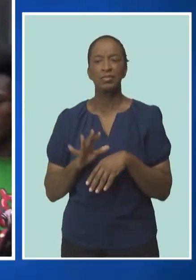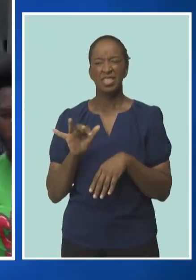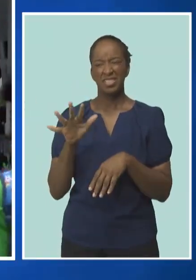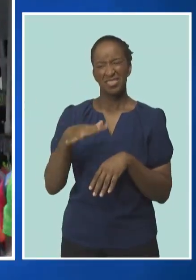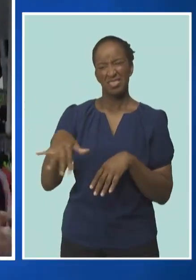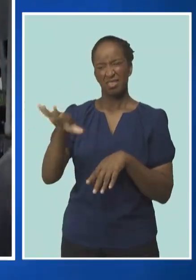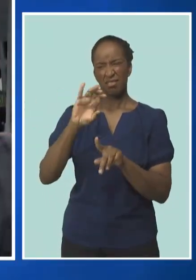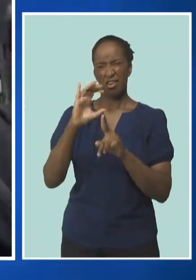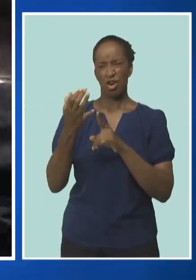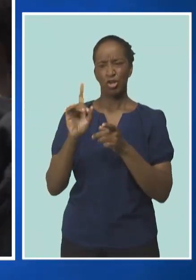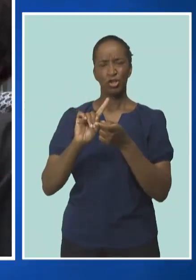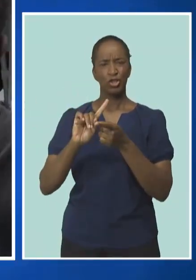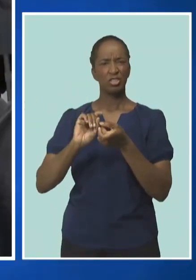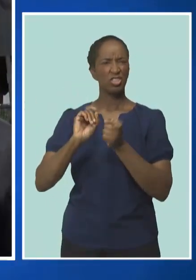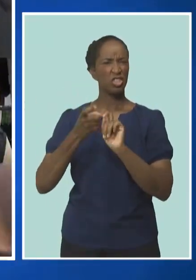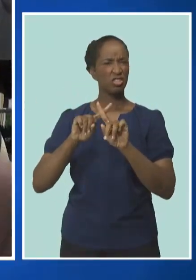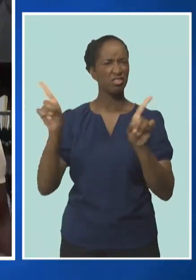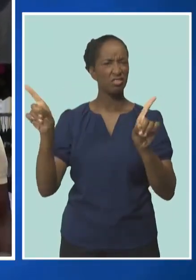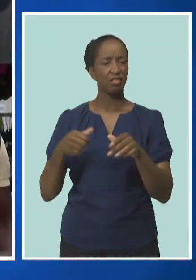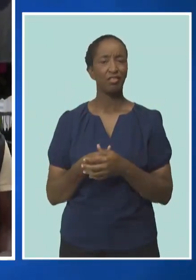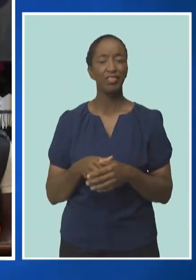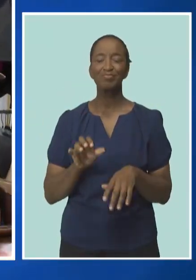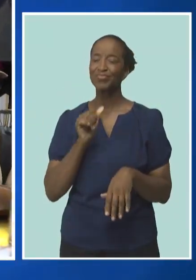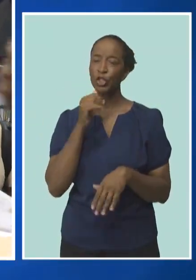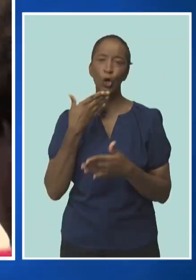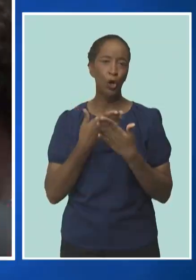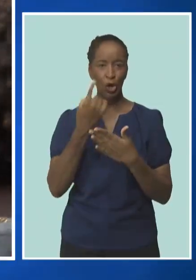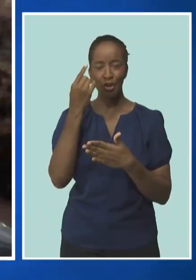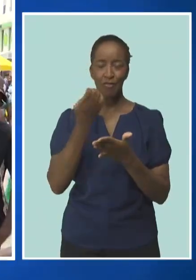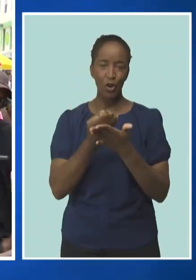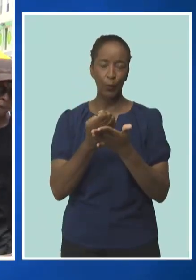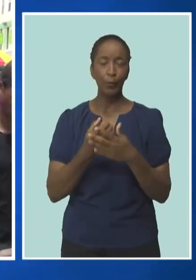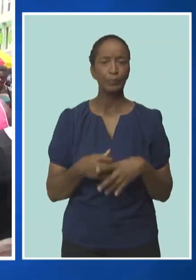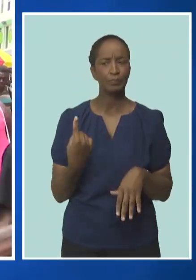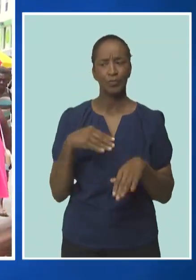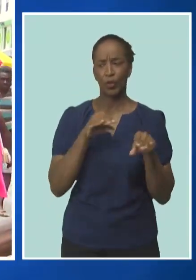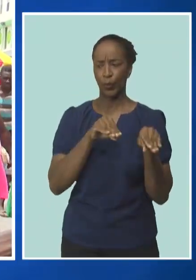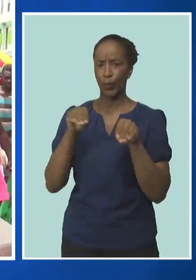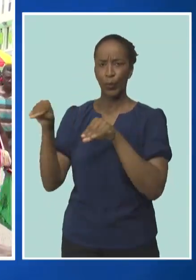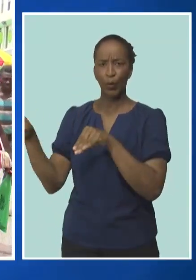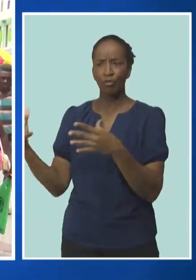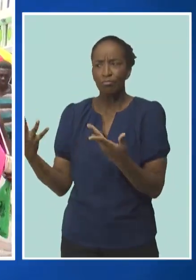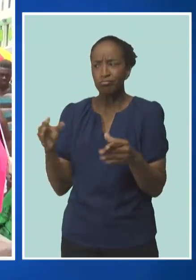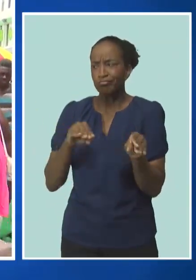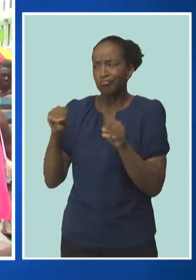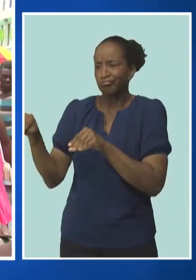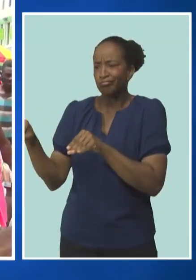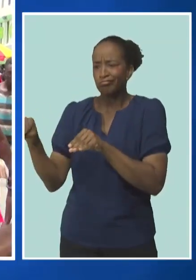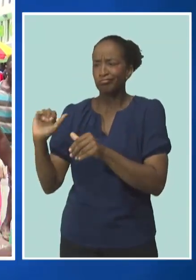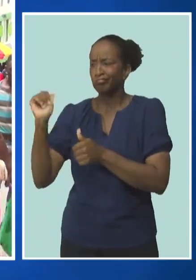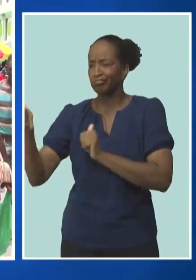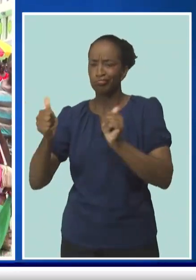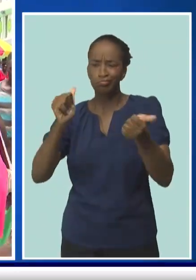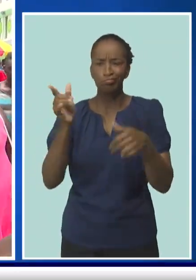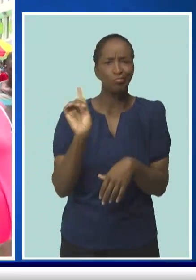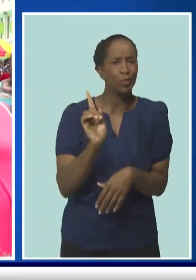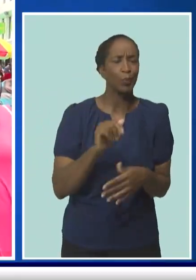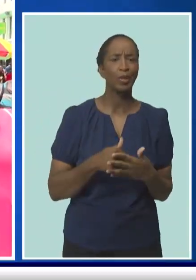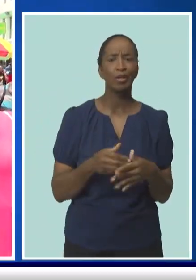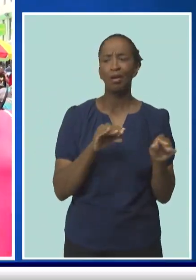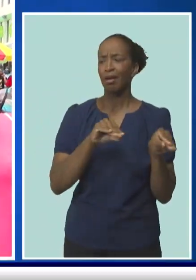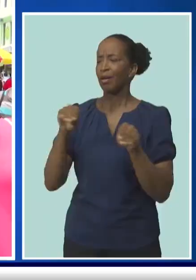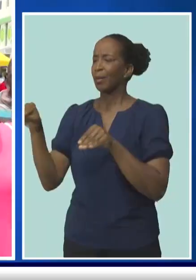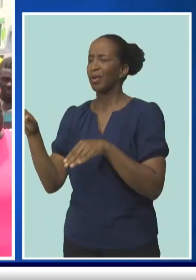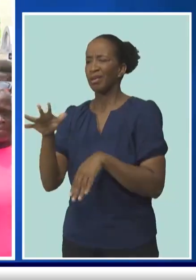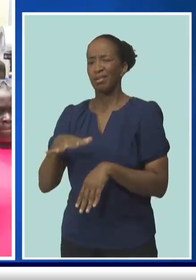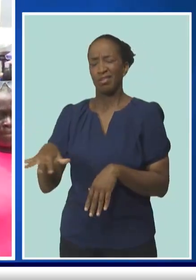culture of the street, but it will impact the economy. As you move, we gonna sell, and if you move, here gonna